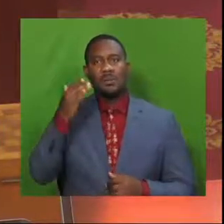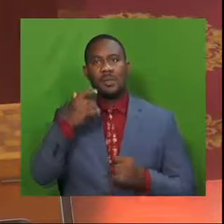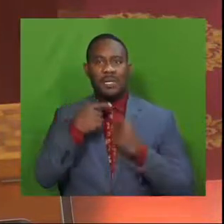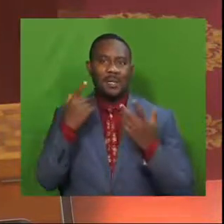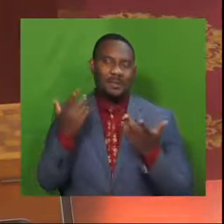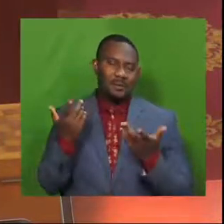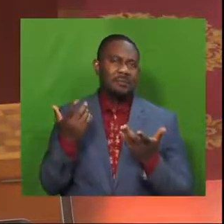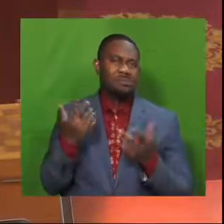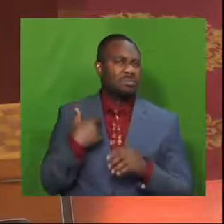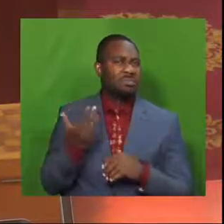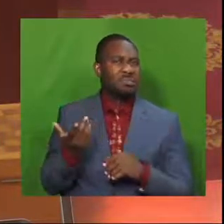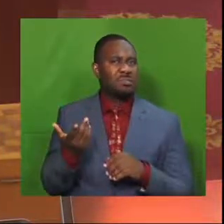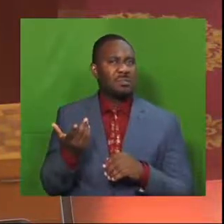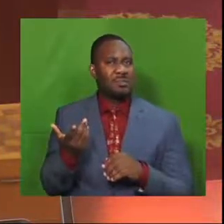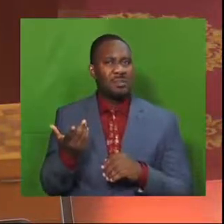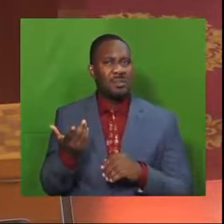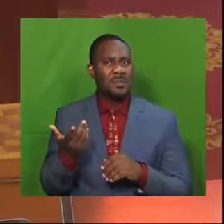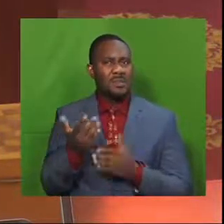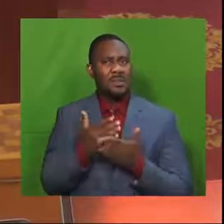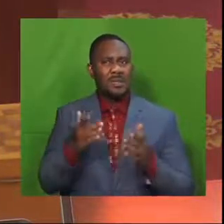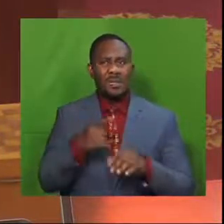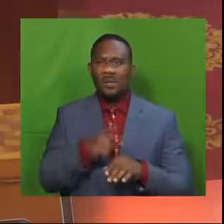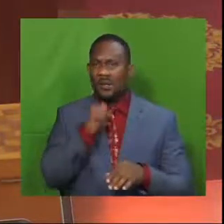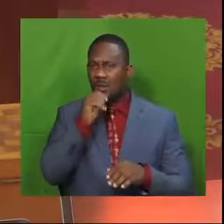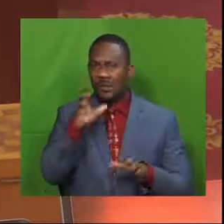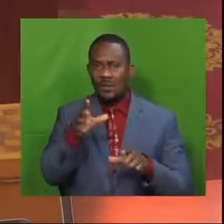statement because we don't get copies.